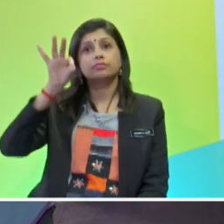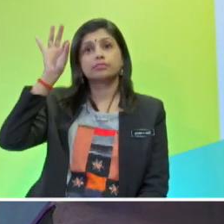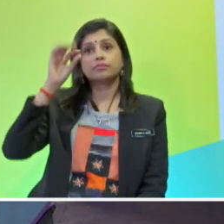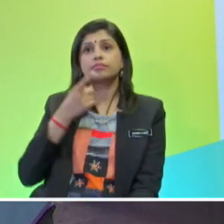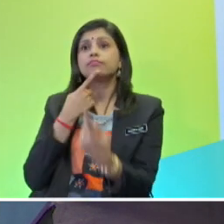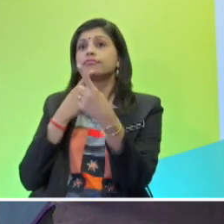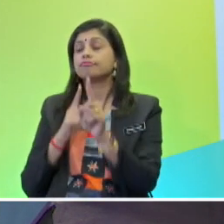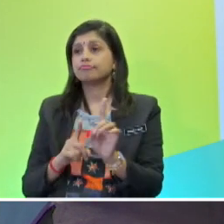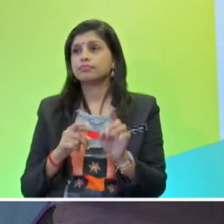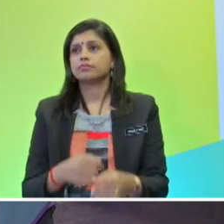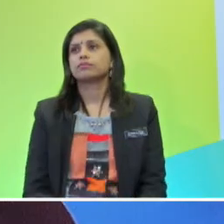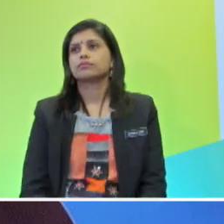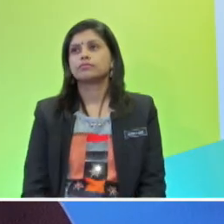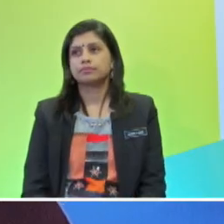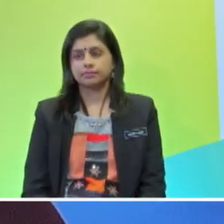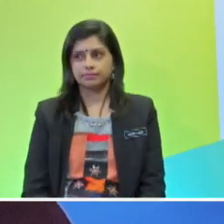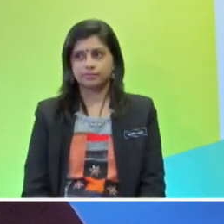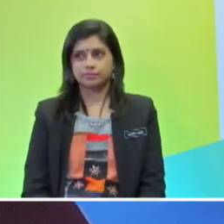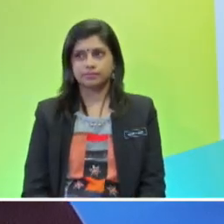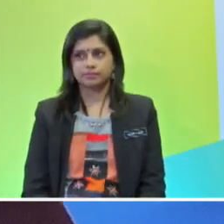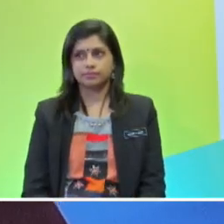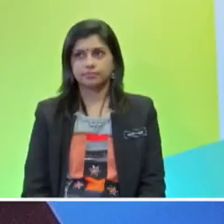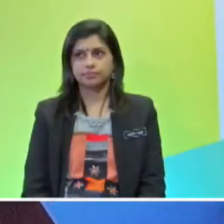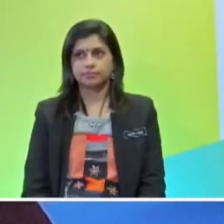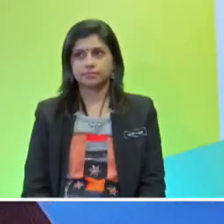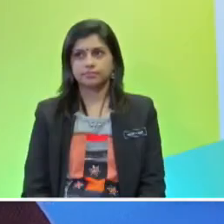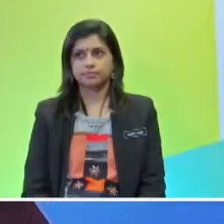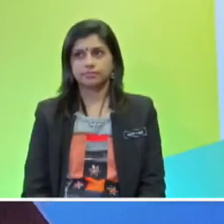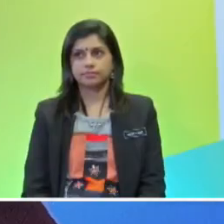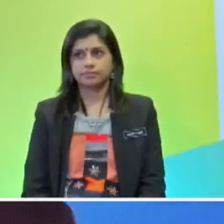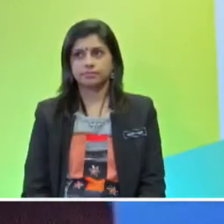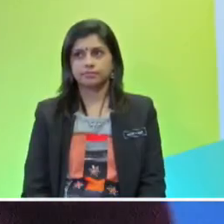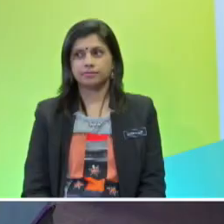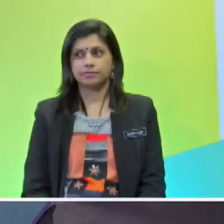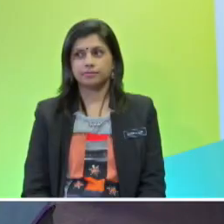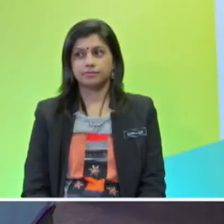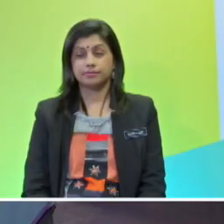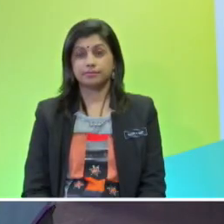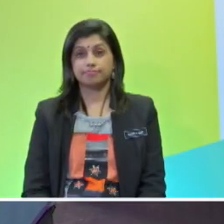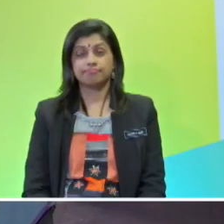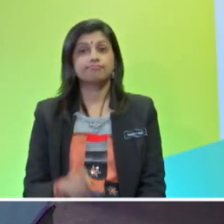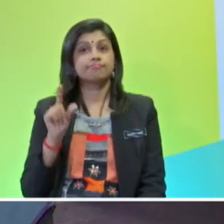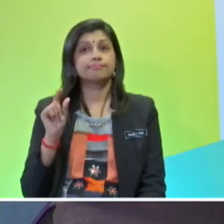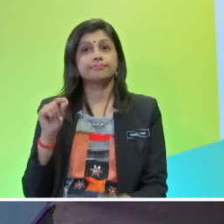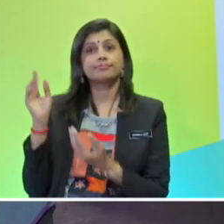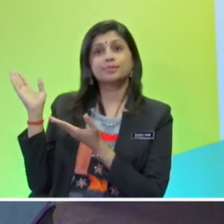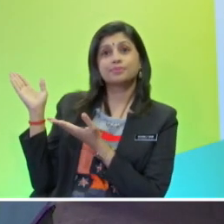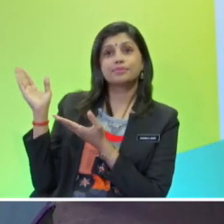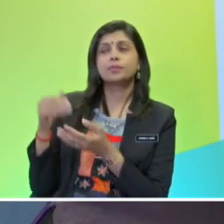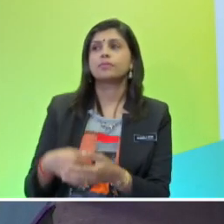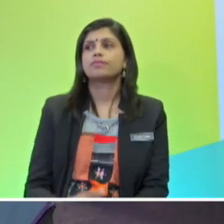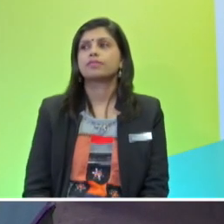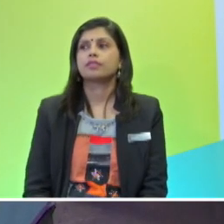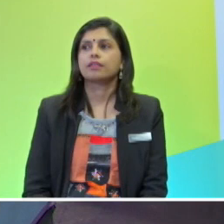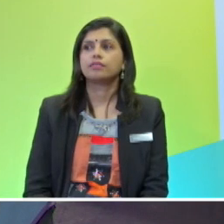answer. All right, I'm going to take it out here. Okay, and So you can place it. So over I may here. help you. Okay,